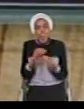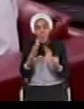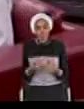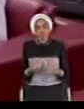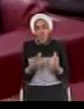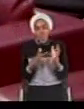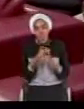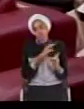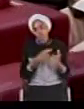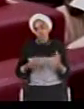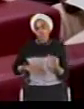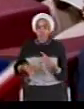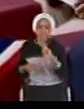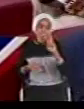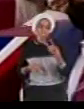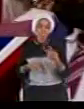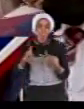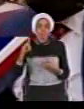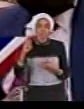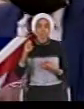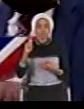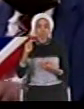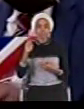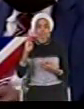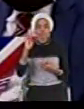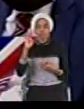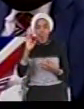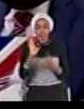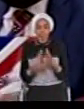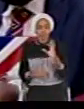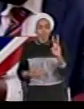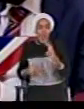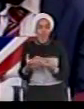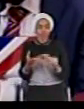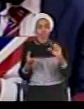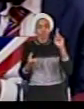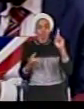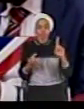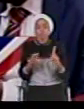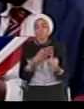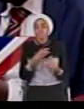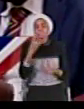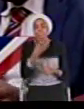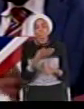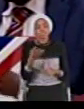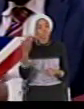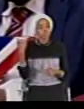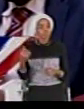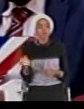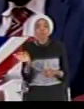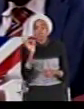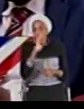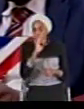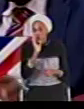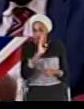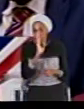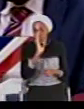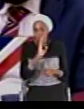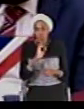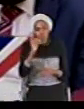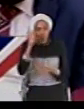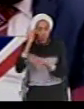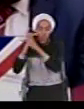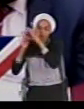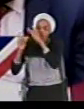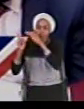2 Peter chapter 2 verse 1, it says, but there were false prophets,